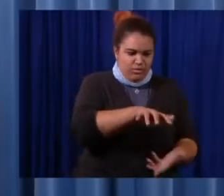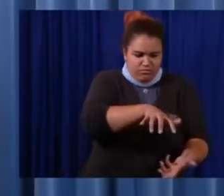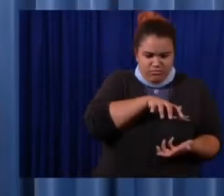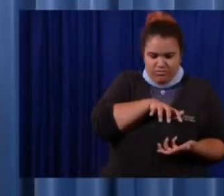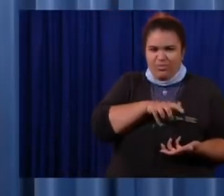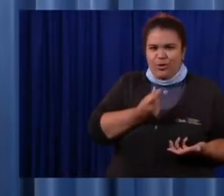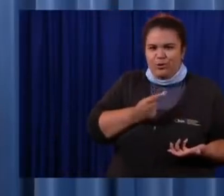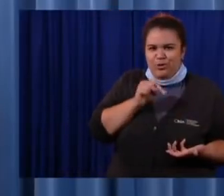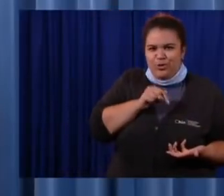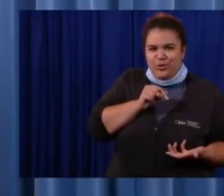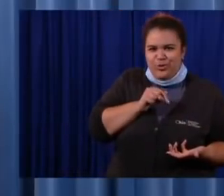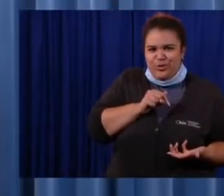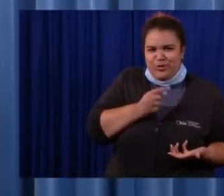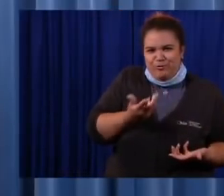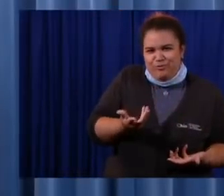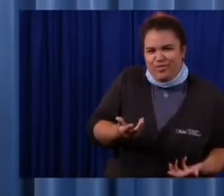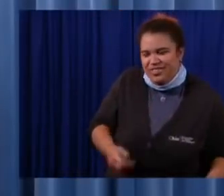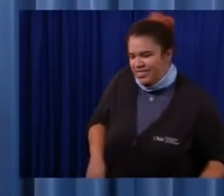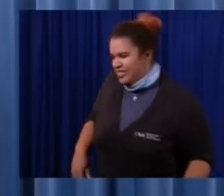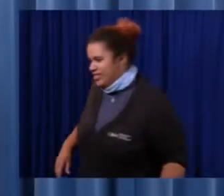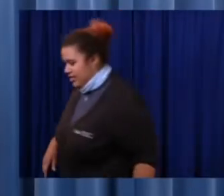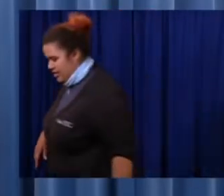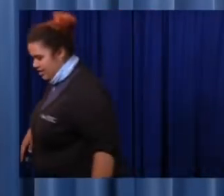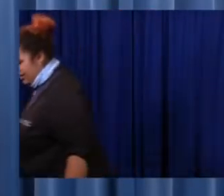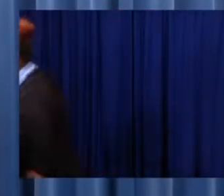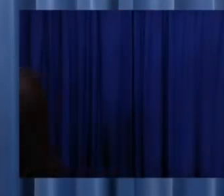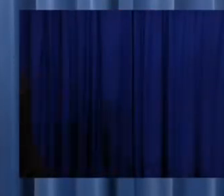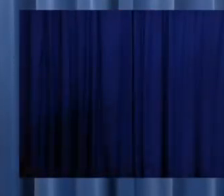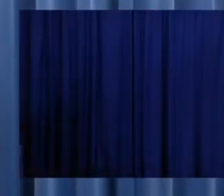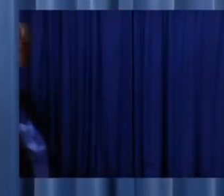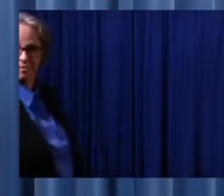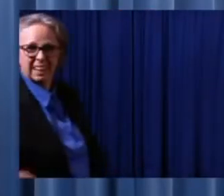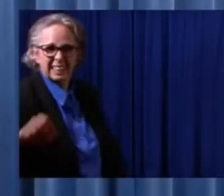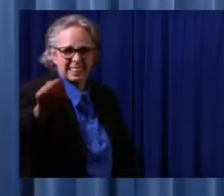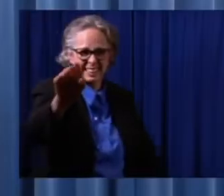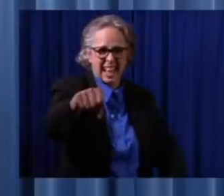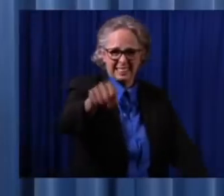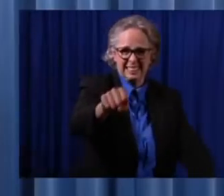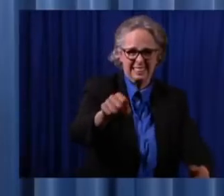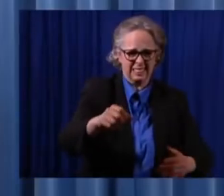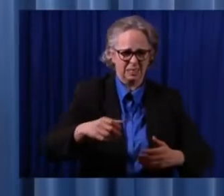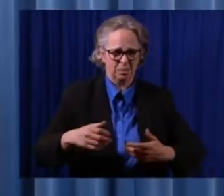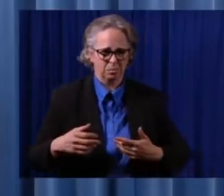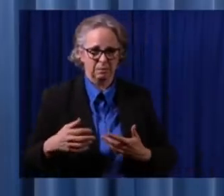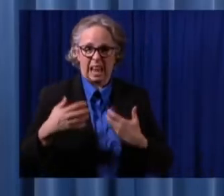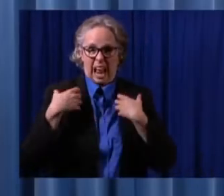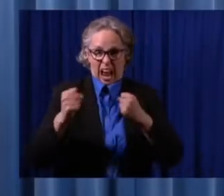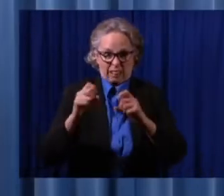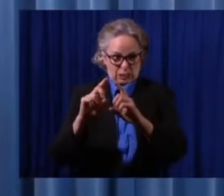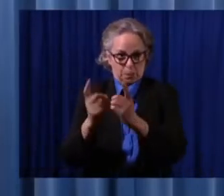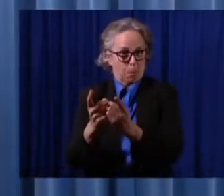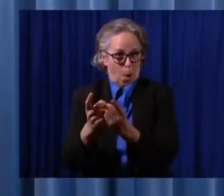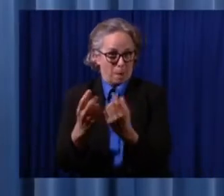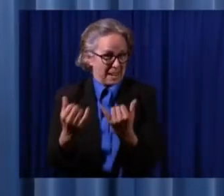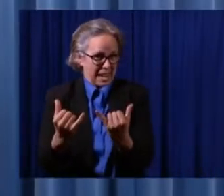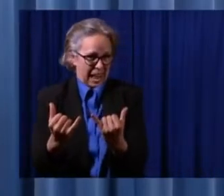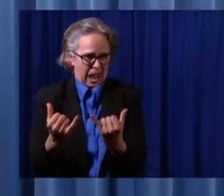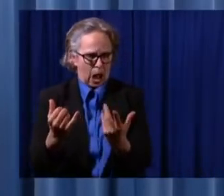Yeah, the health department is looking at, what the best practice should be and what they should